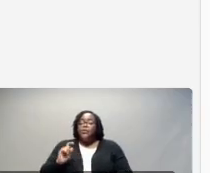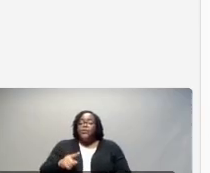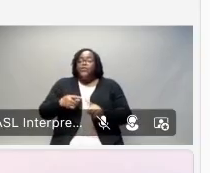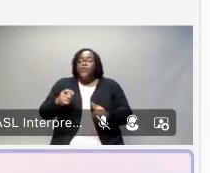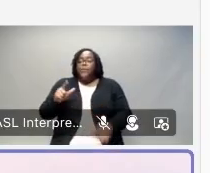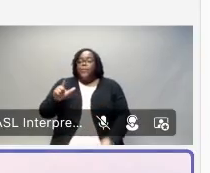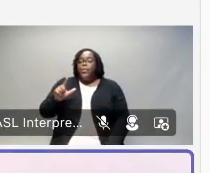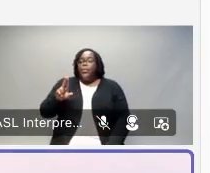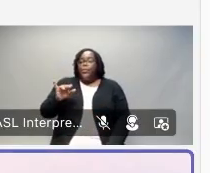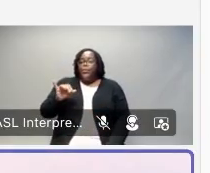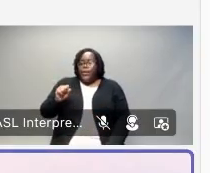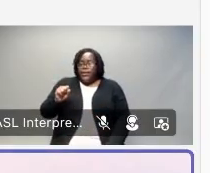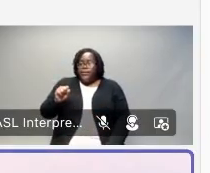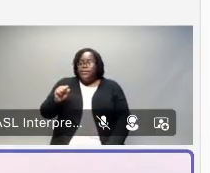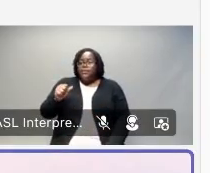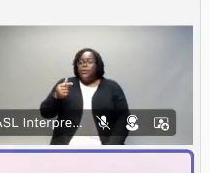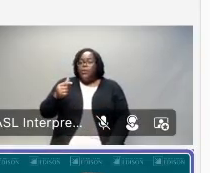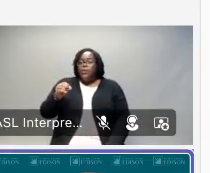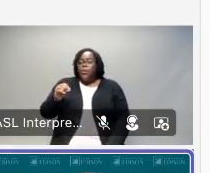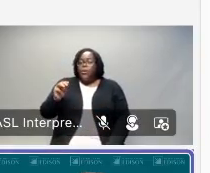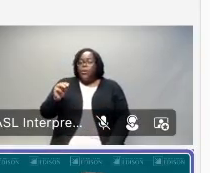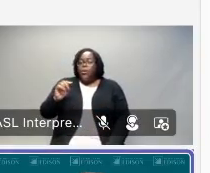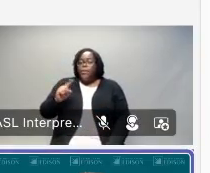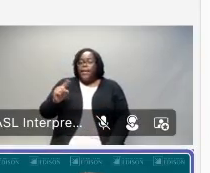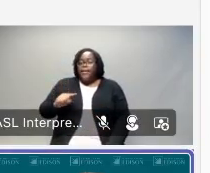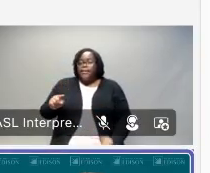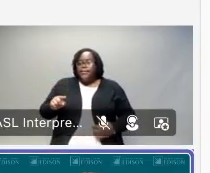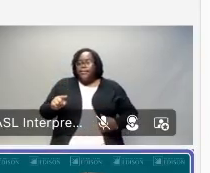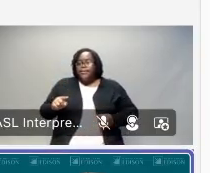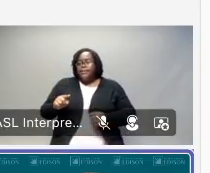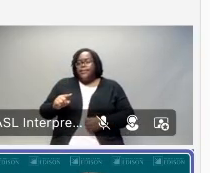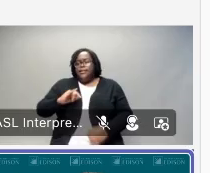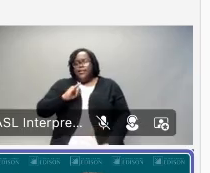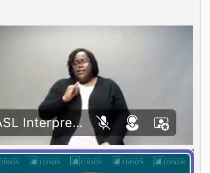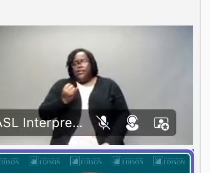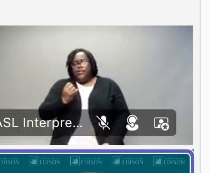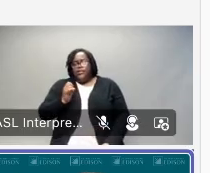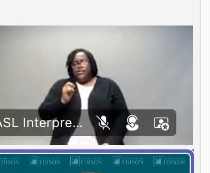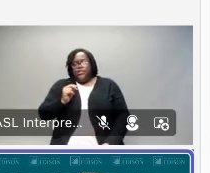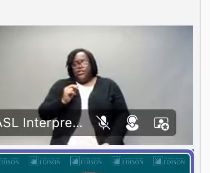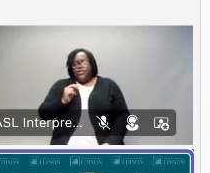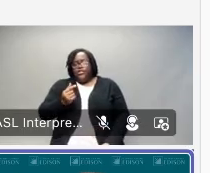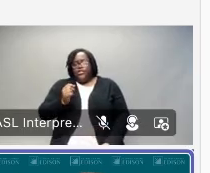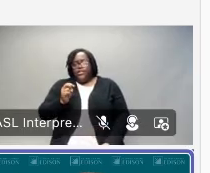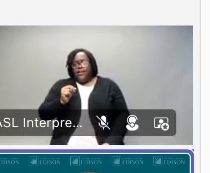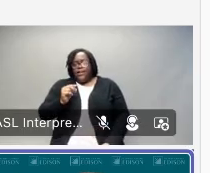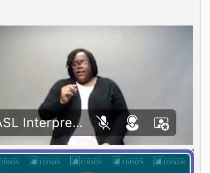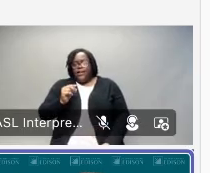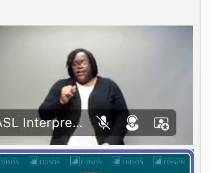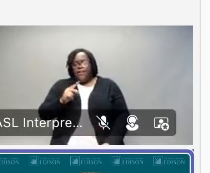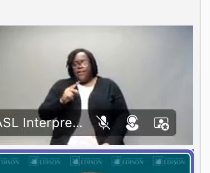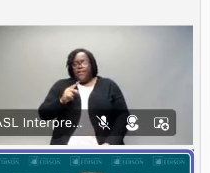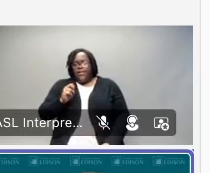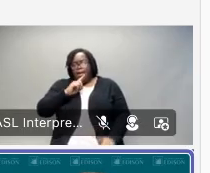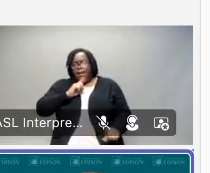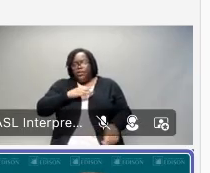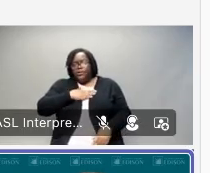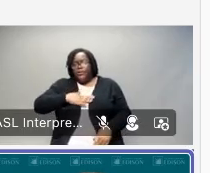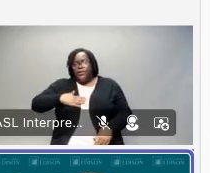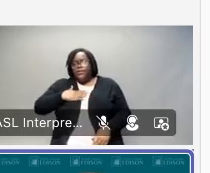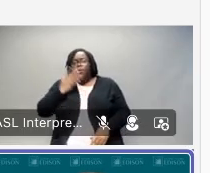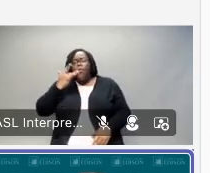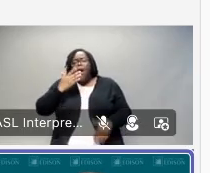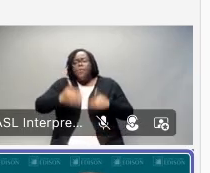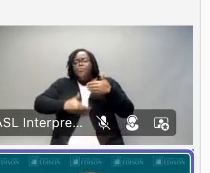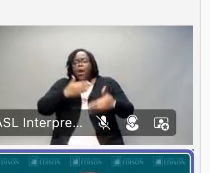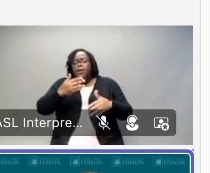Luis Gomez, and I'm going to have Genevieve answer this one for us, Genevieve Cross. The question is, why is progress in